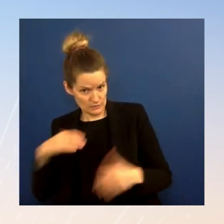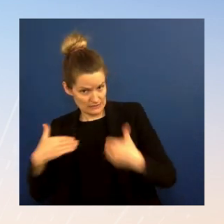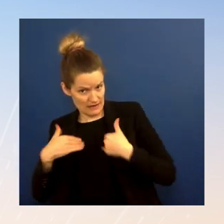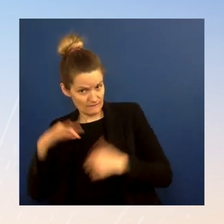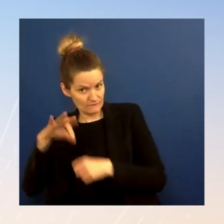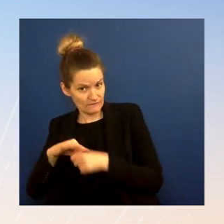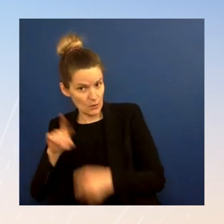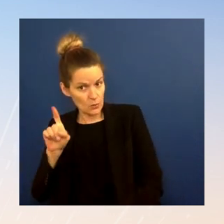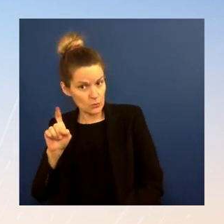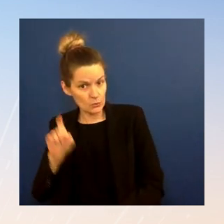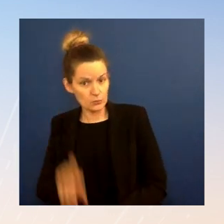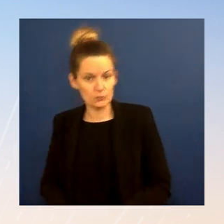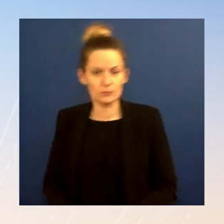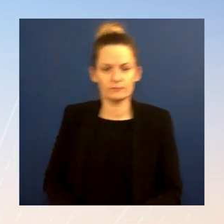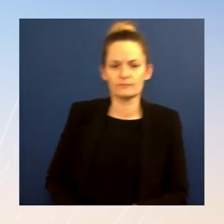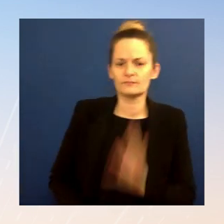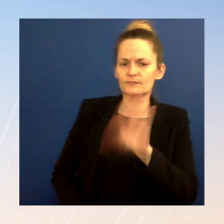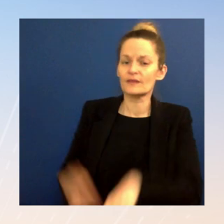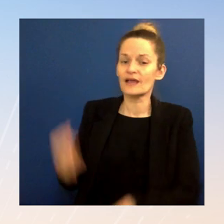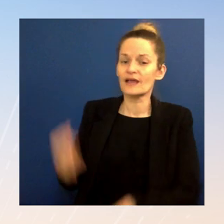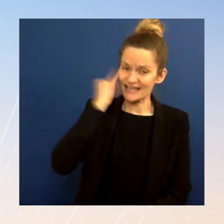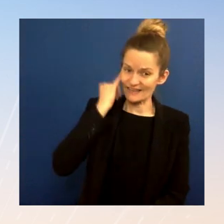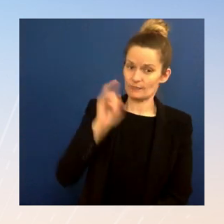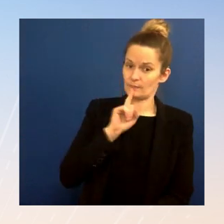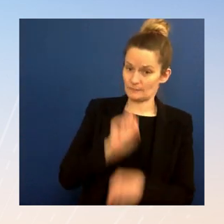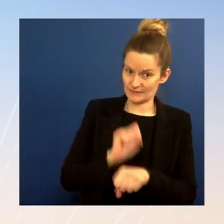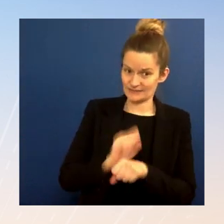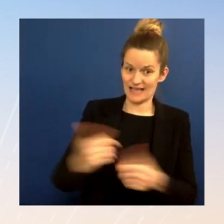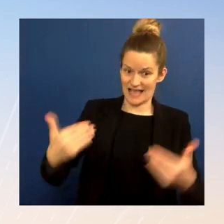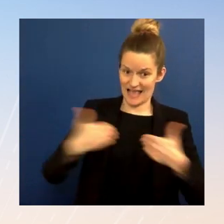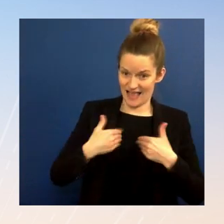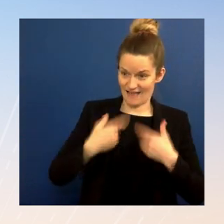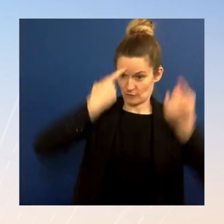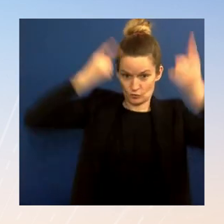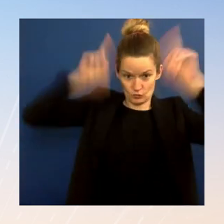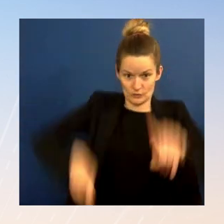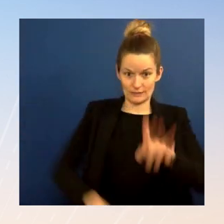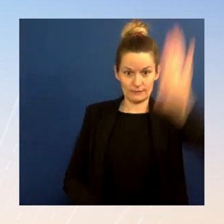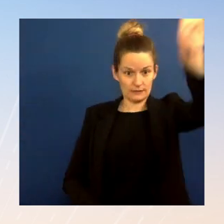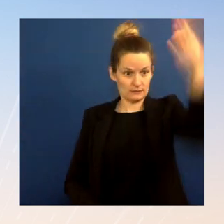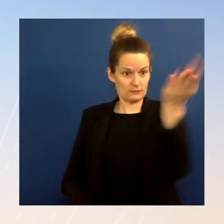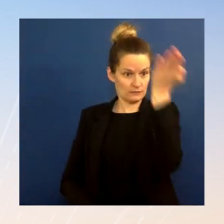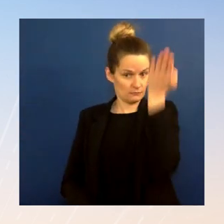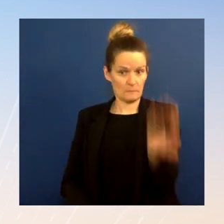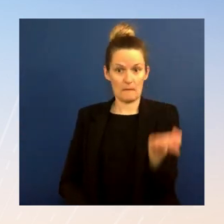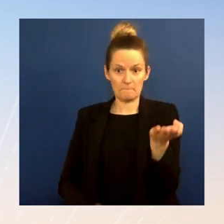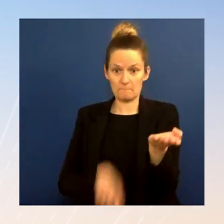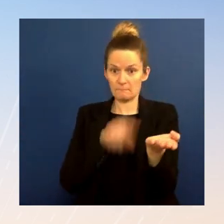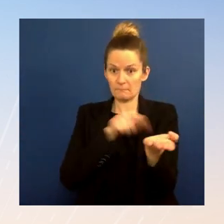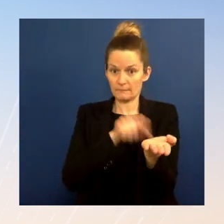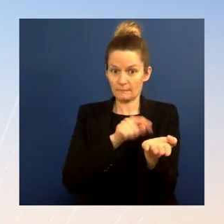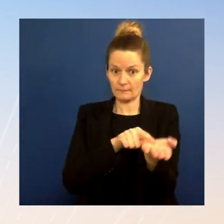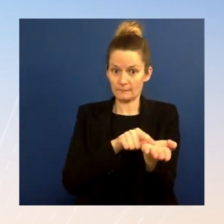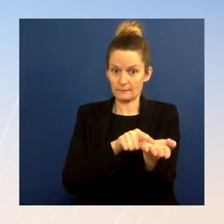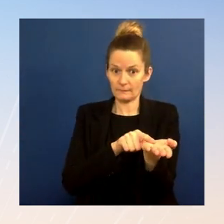know, we would carefully consider the facts and circumstances of any U.S. return to the JCPOA to determine the legal implications, including